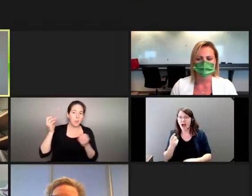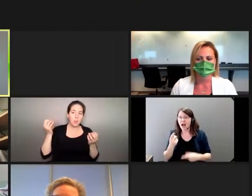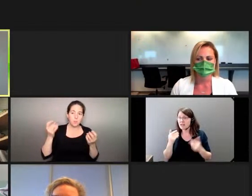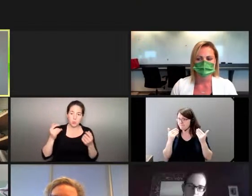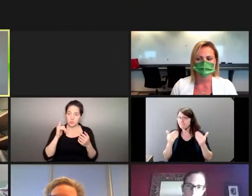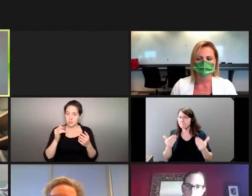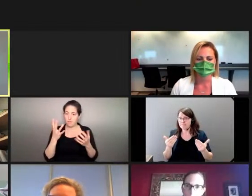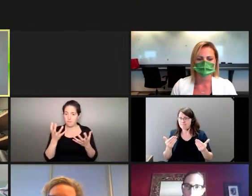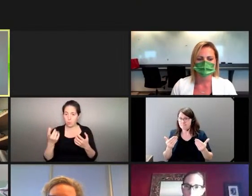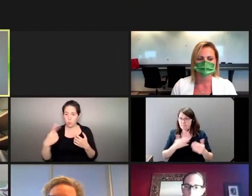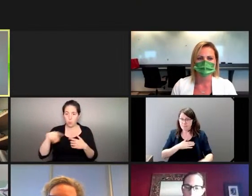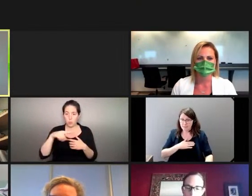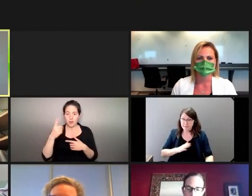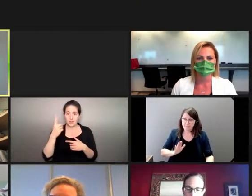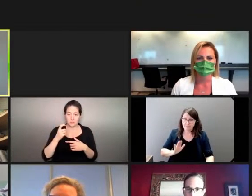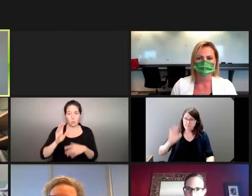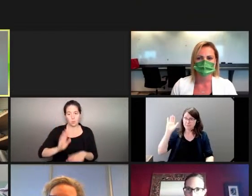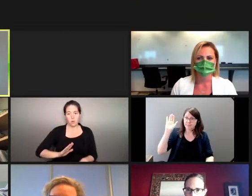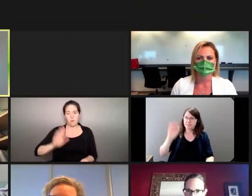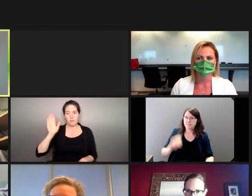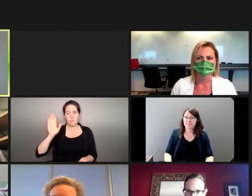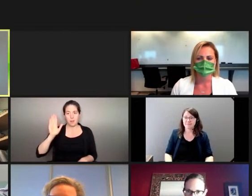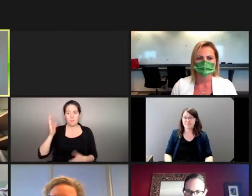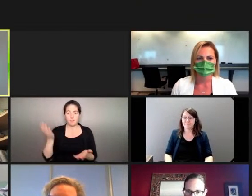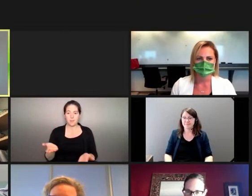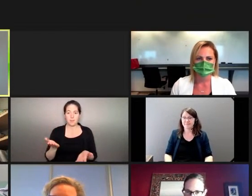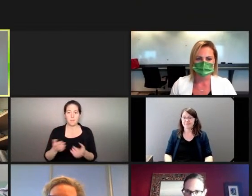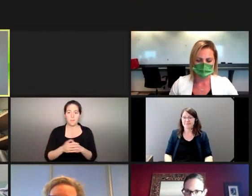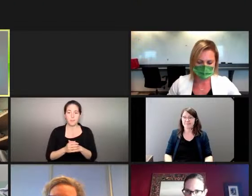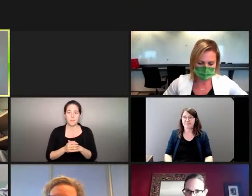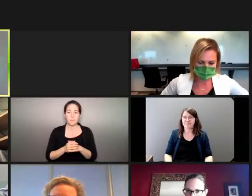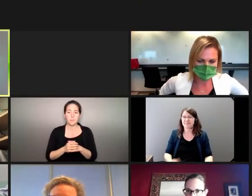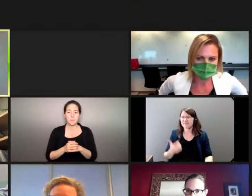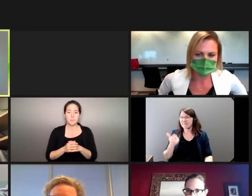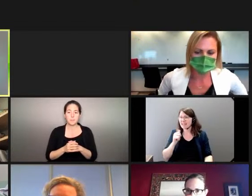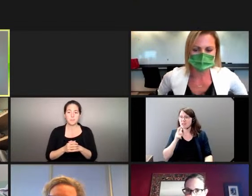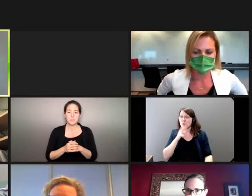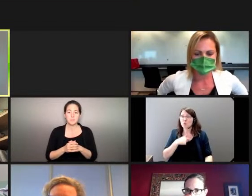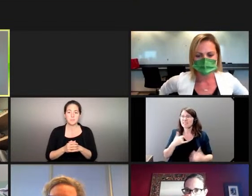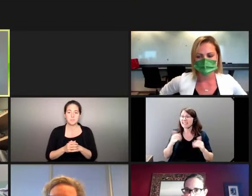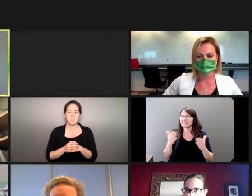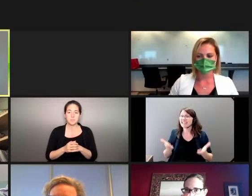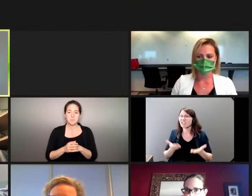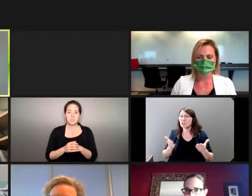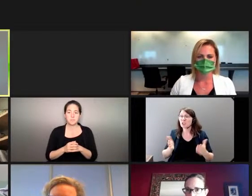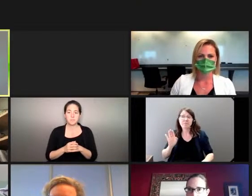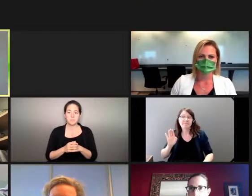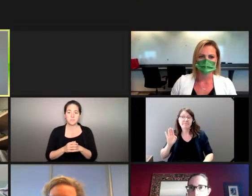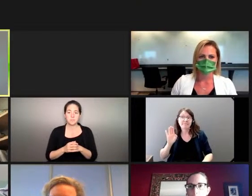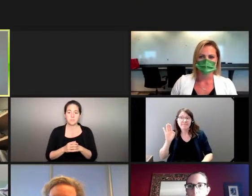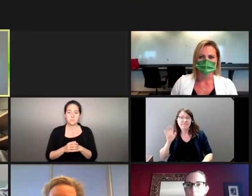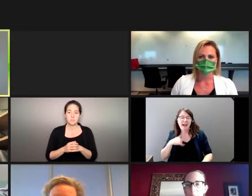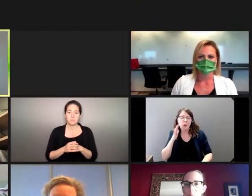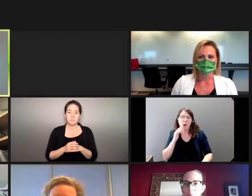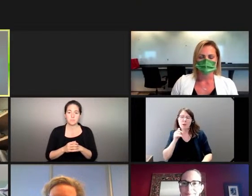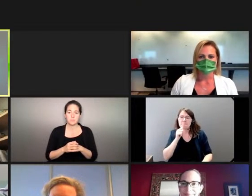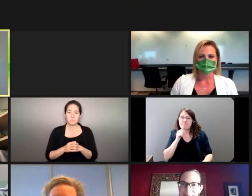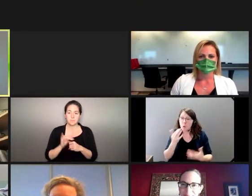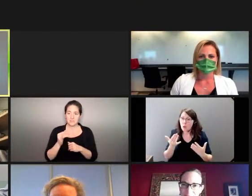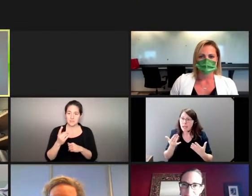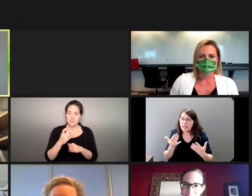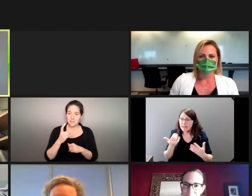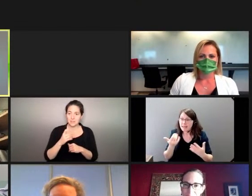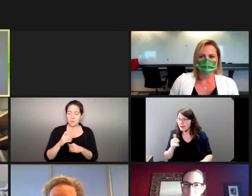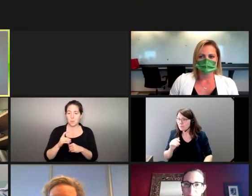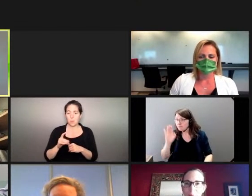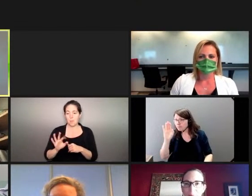please raise your hand, or anyone who's still in attendance here. I'll just give it a couple seconds to see if anyone wants to jump